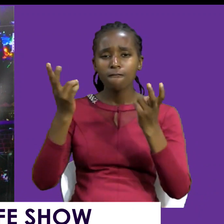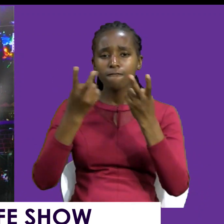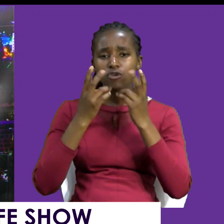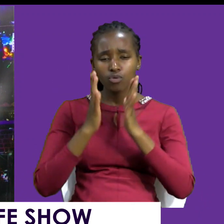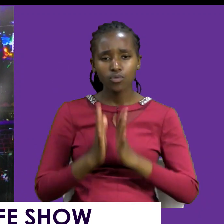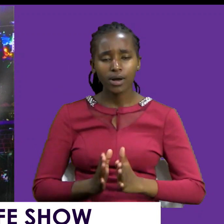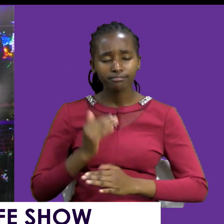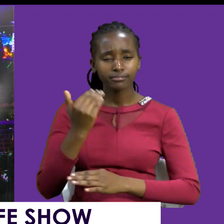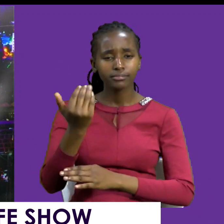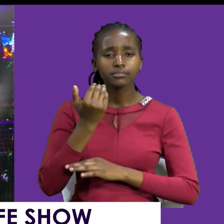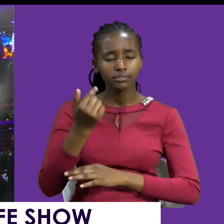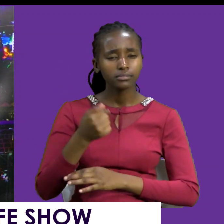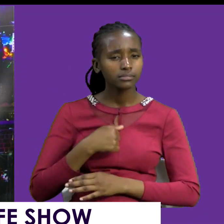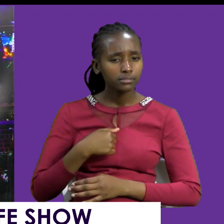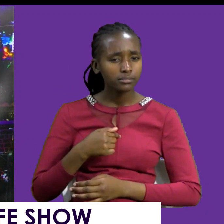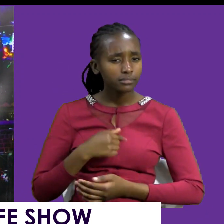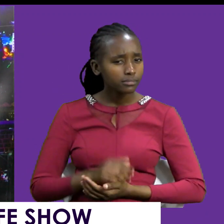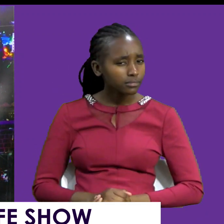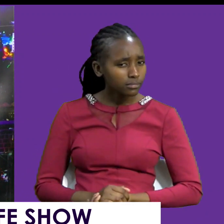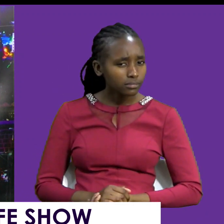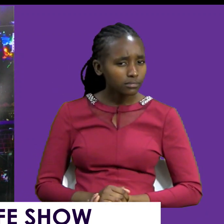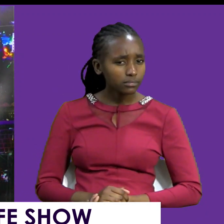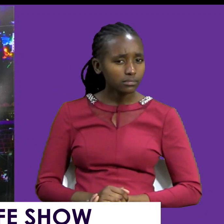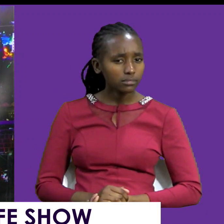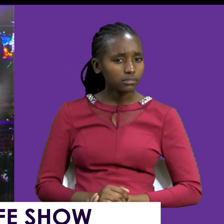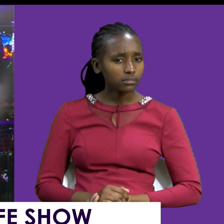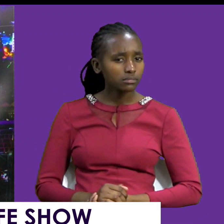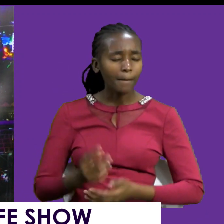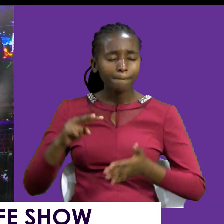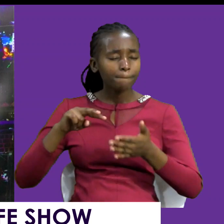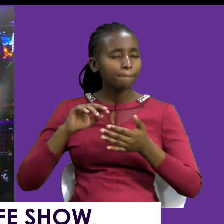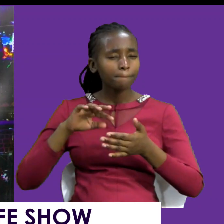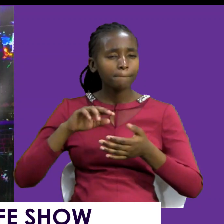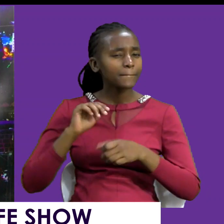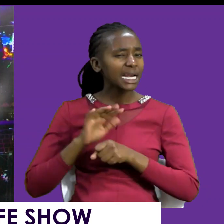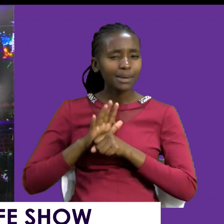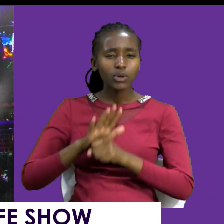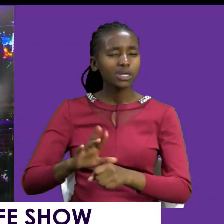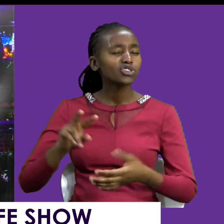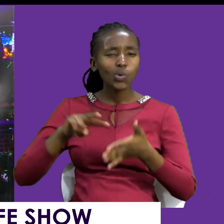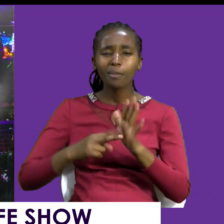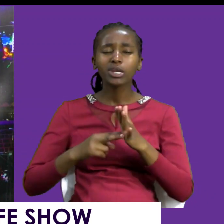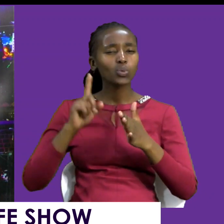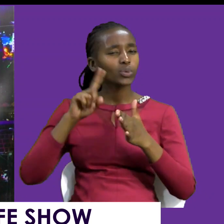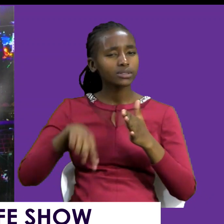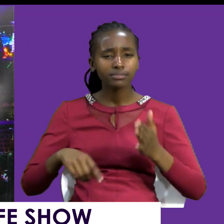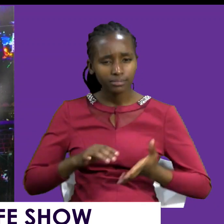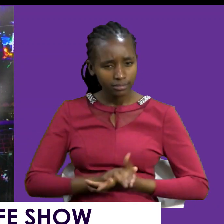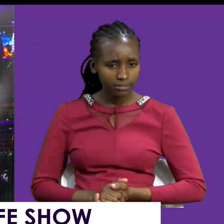break what really I mean by manipulation.